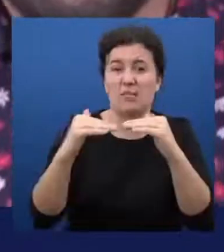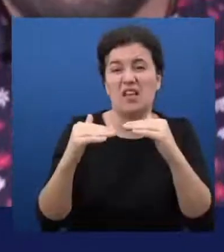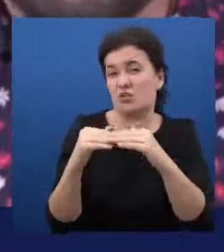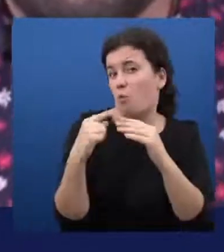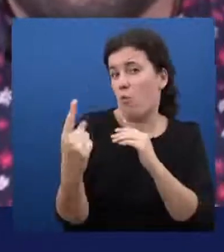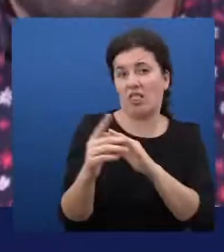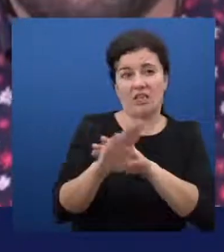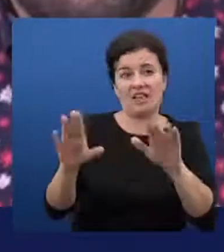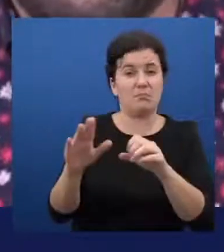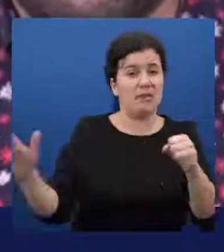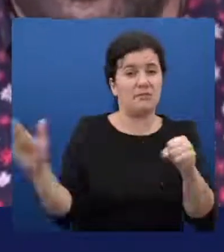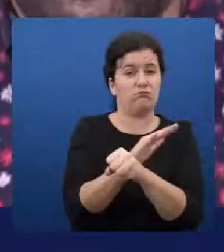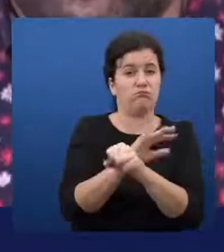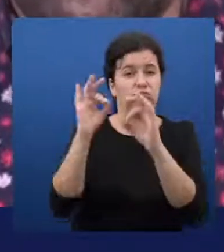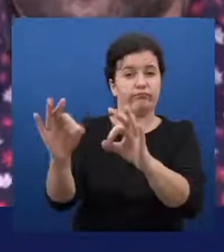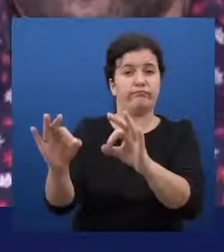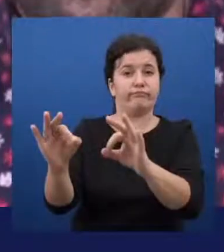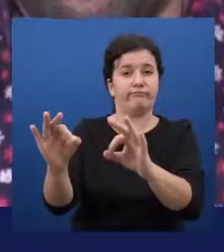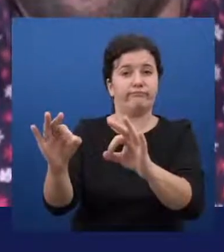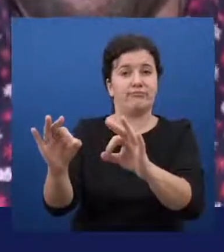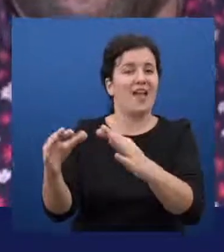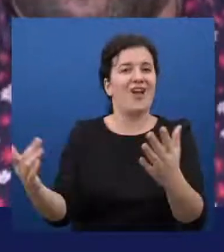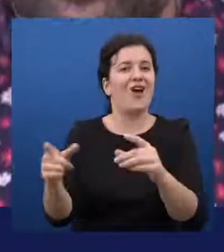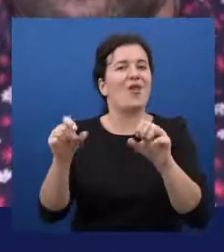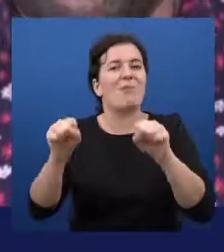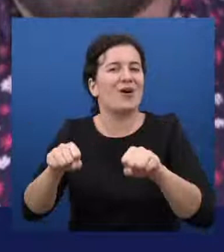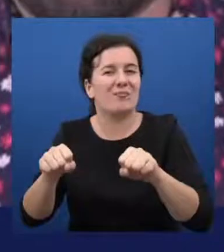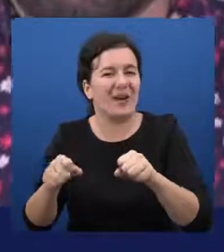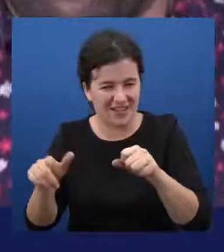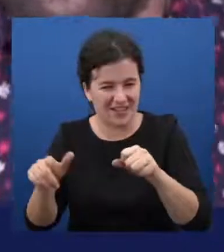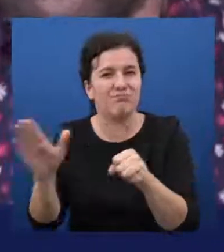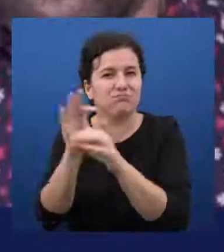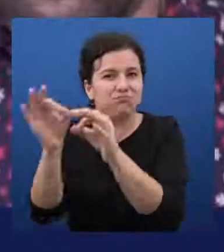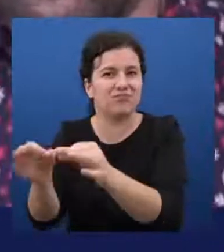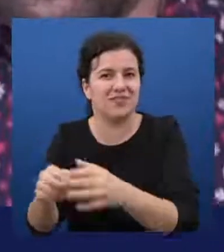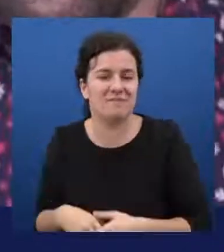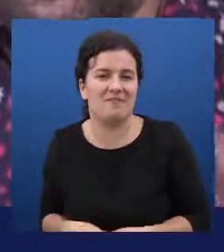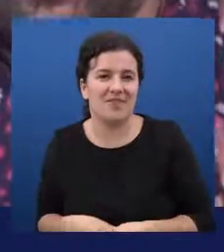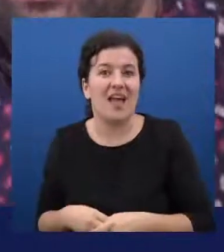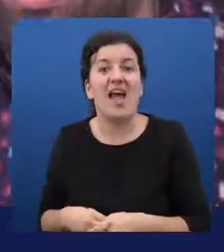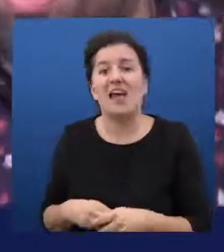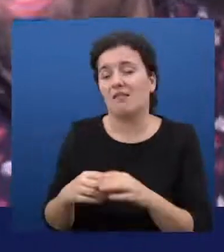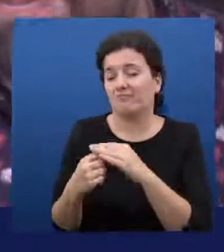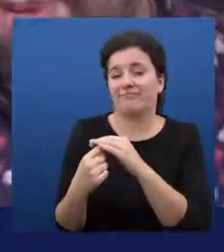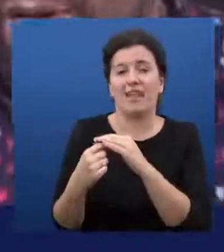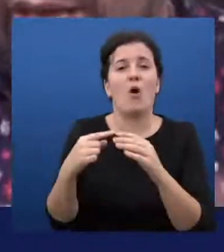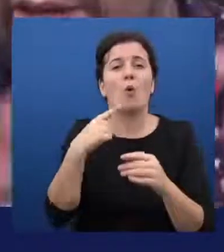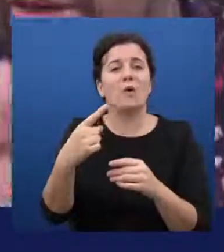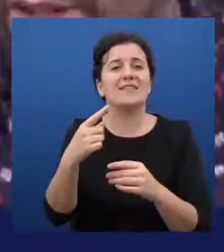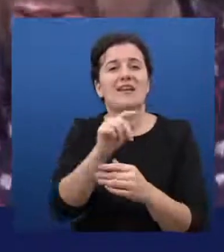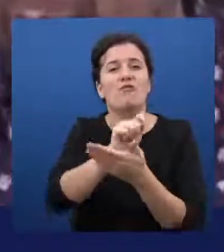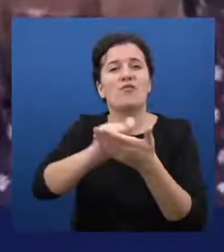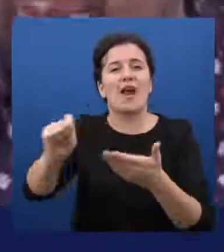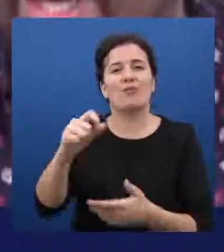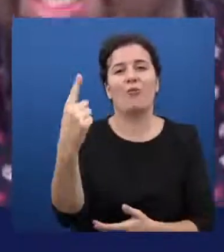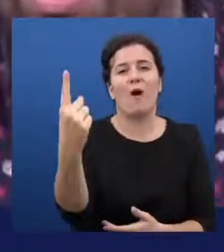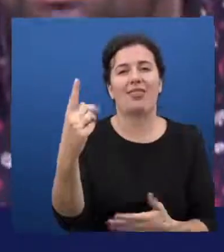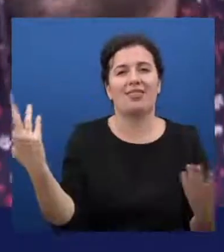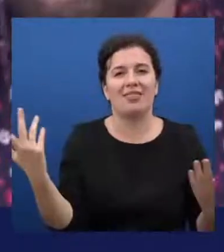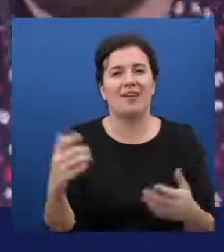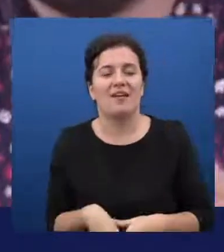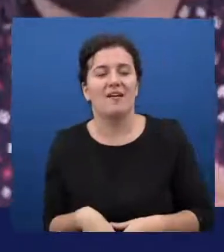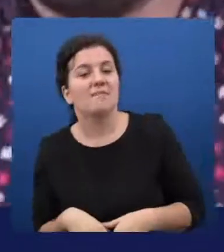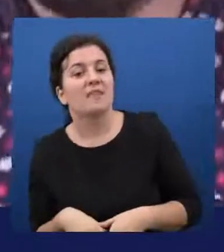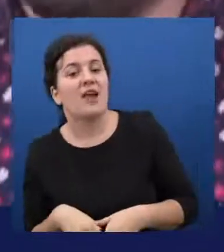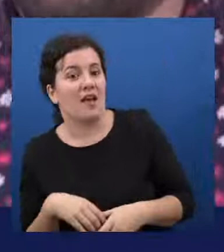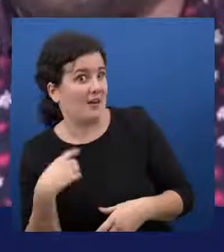0 and 1. Never 0 and never 1. Yeah, and it's crazy that people are like, oh, here's the probabilities. And like,